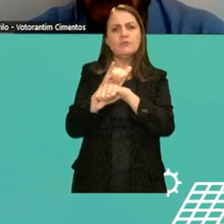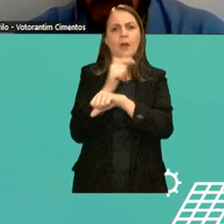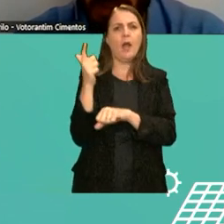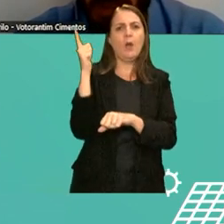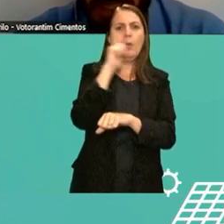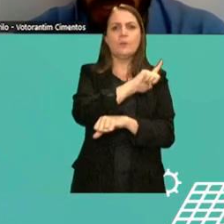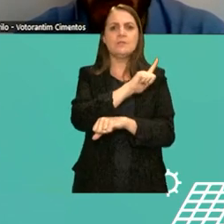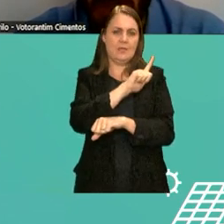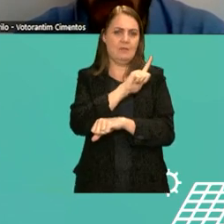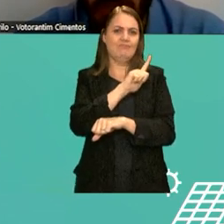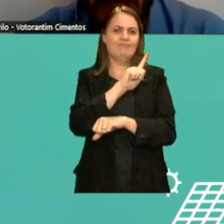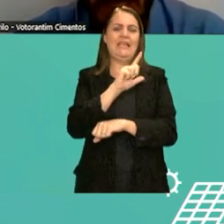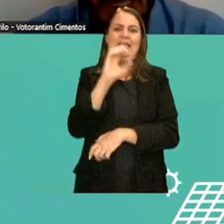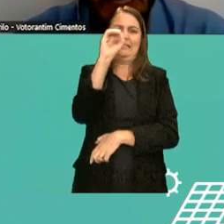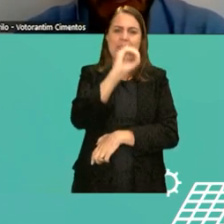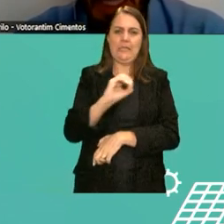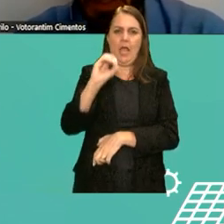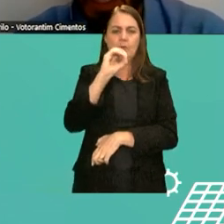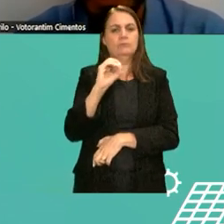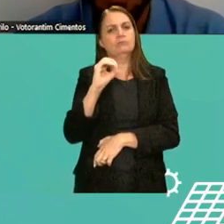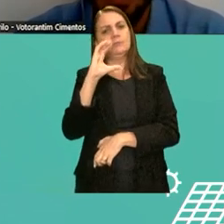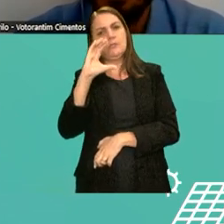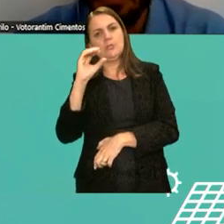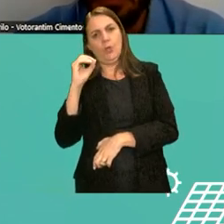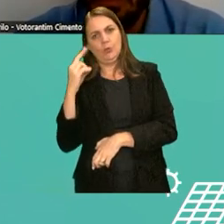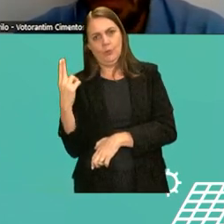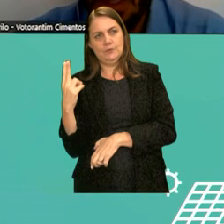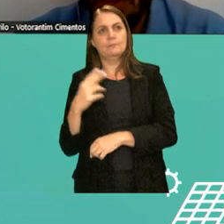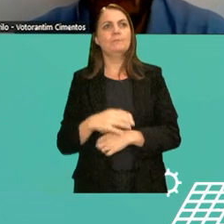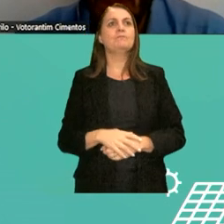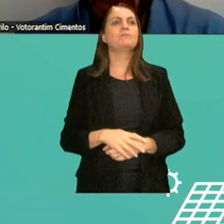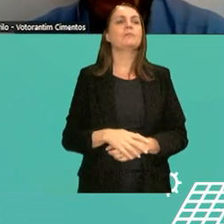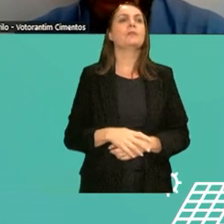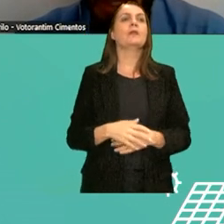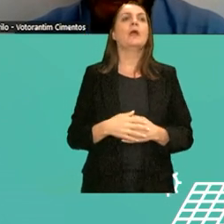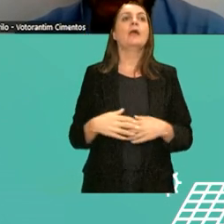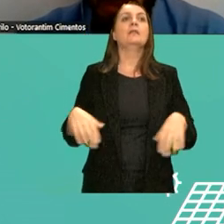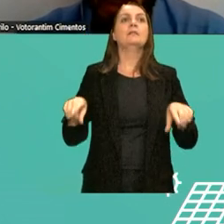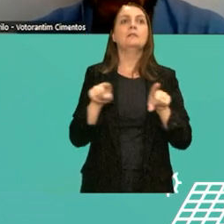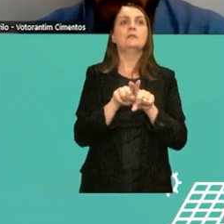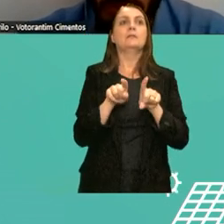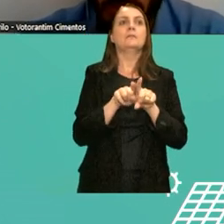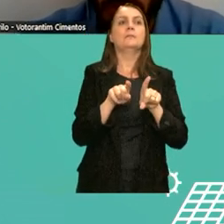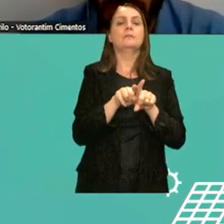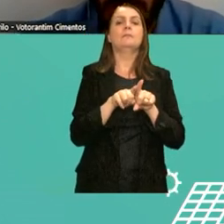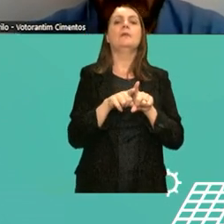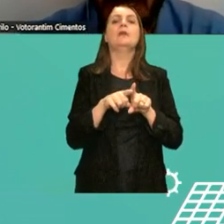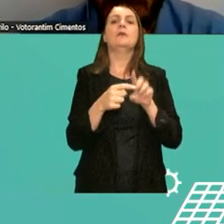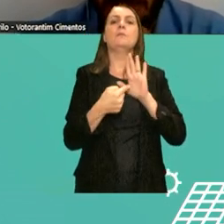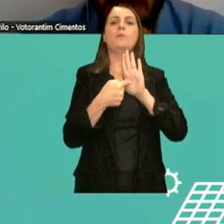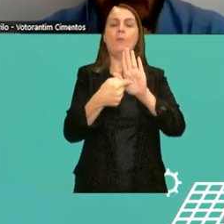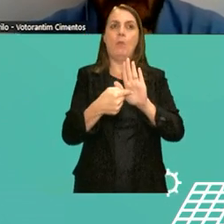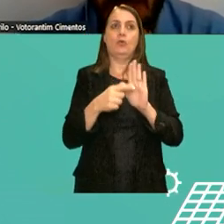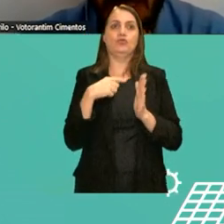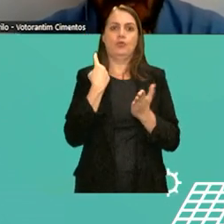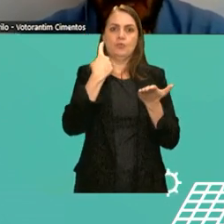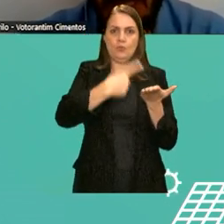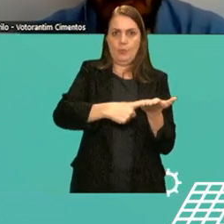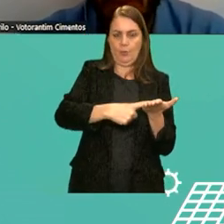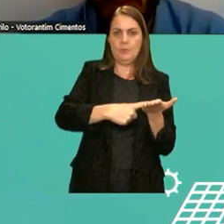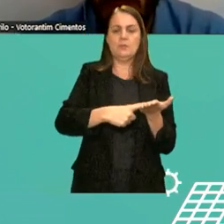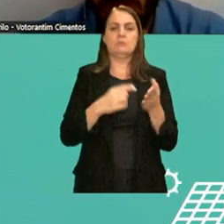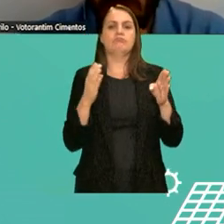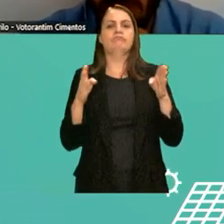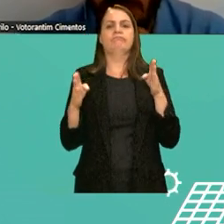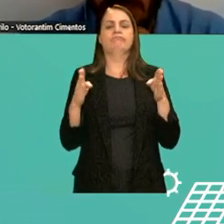carbon, an aligned neutral carbon reality. And we have our commitment with